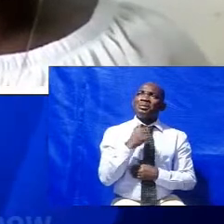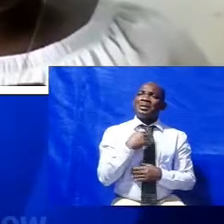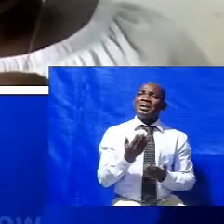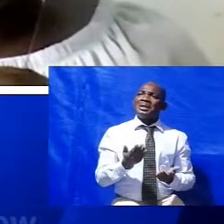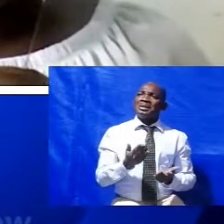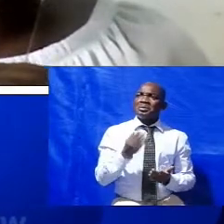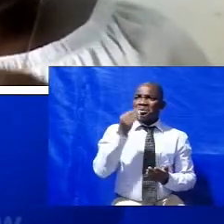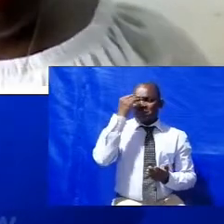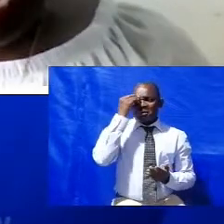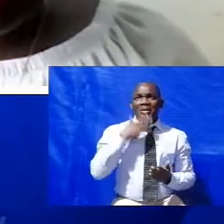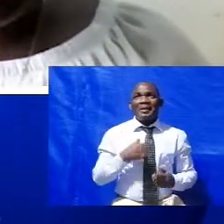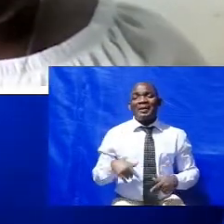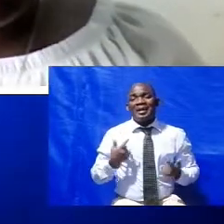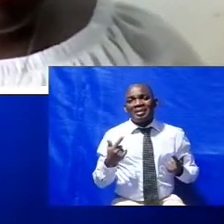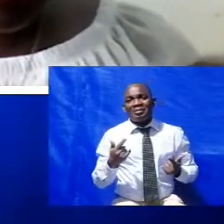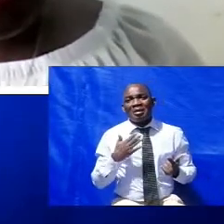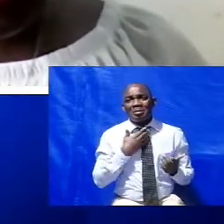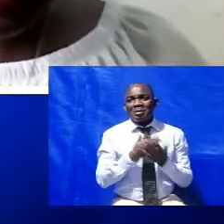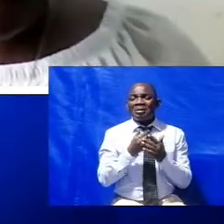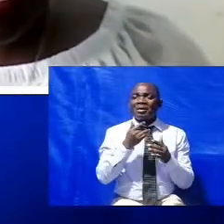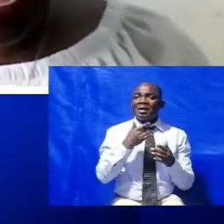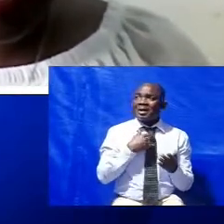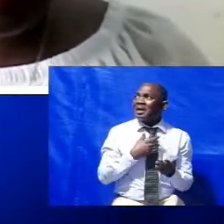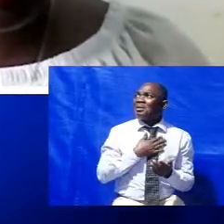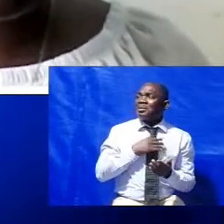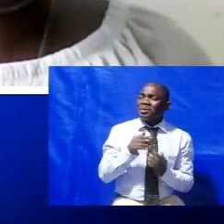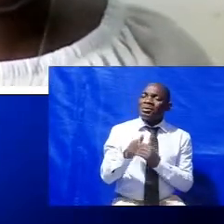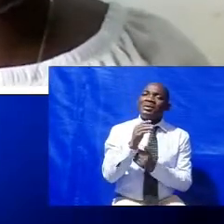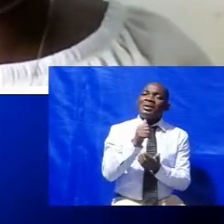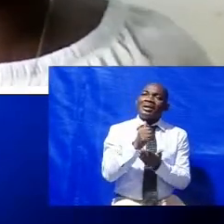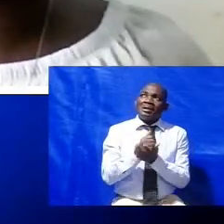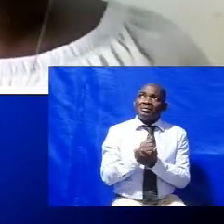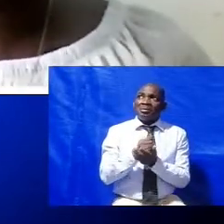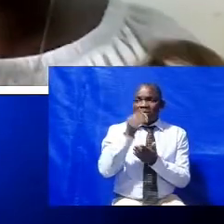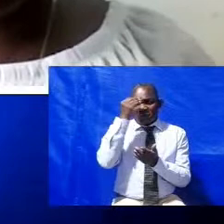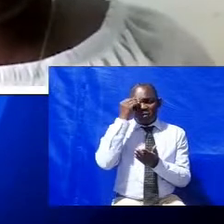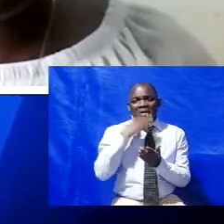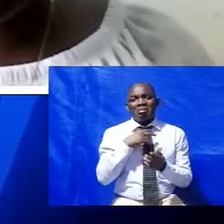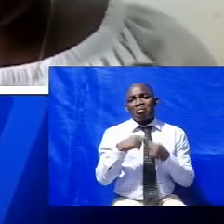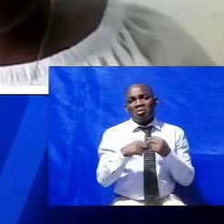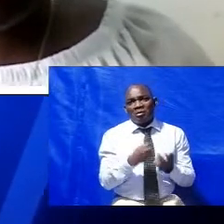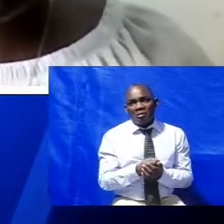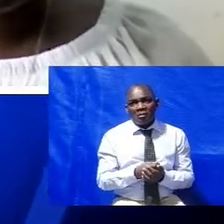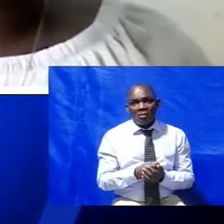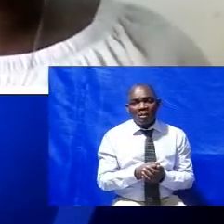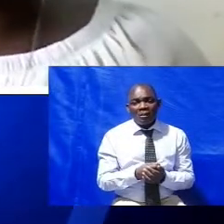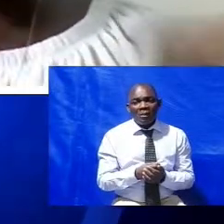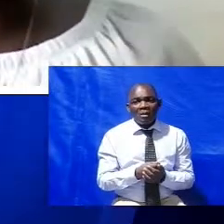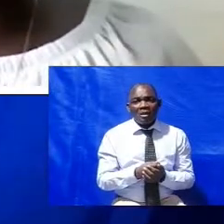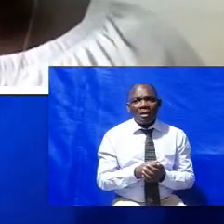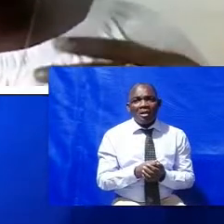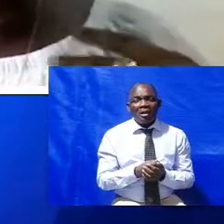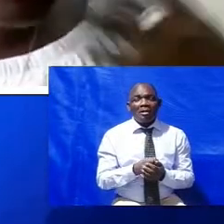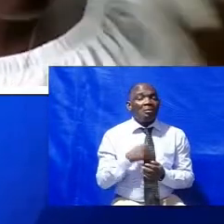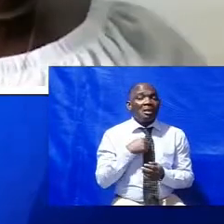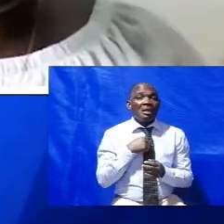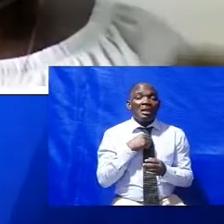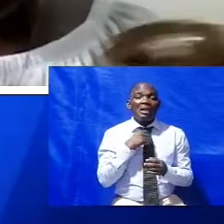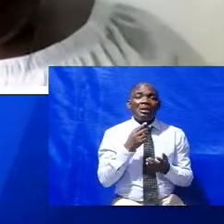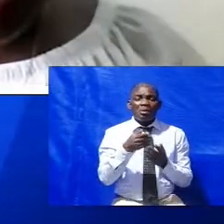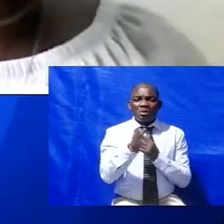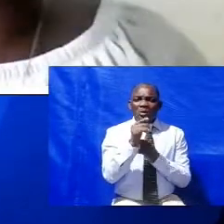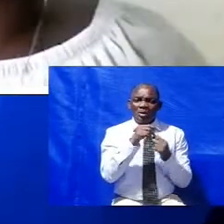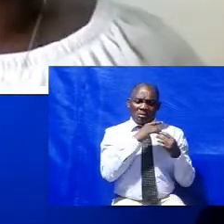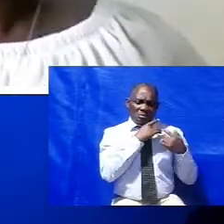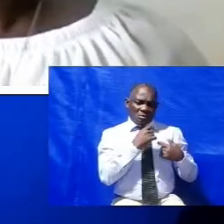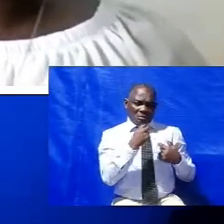of a genuine heart, because he looks at our hearts, yeah, and he knows how the condition of our hearts. We may lie, we may say other things, but